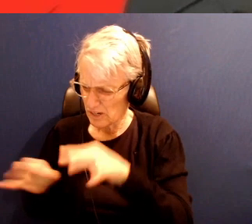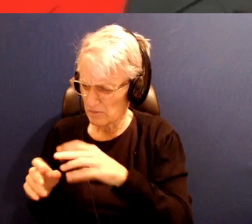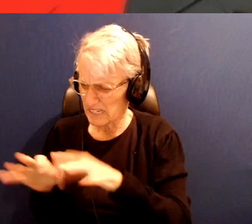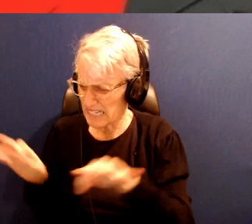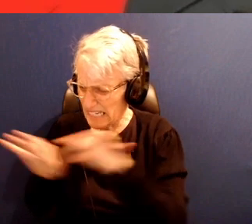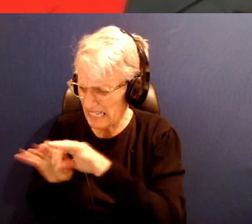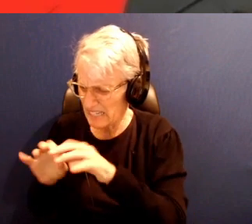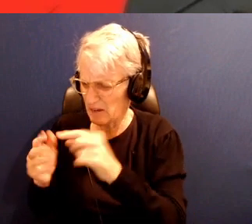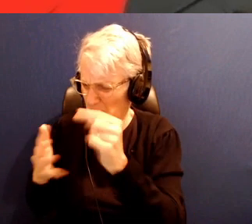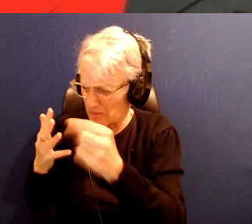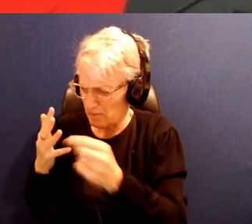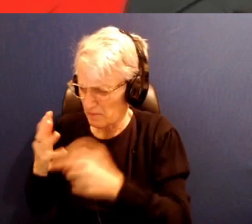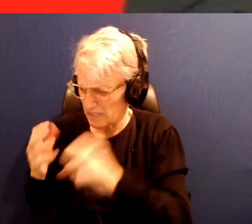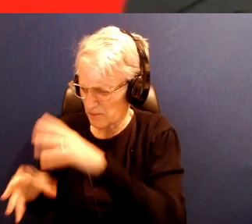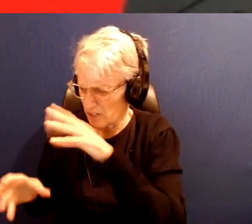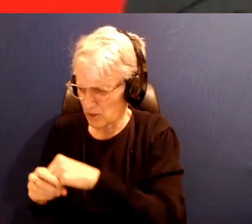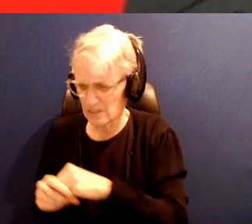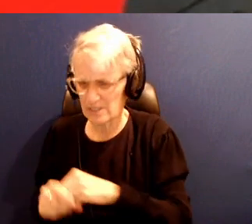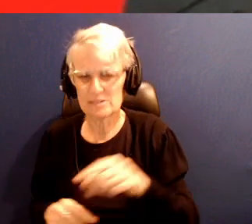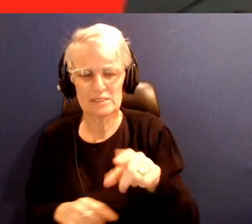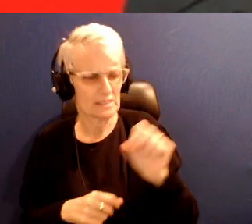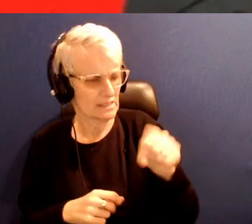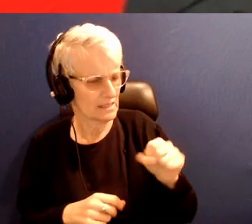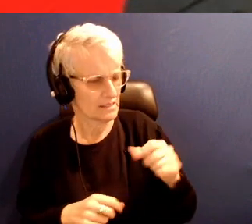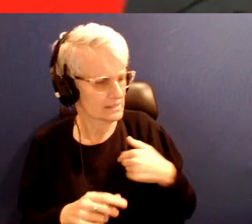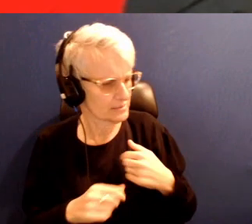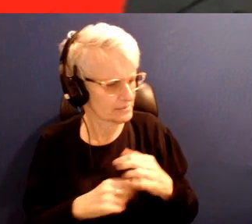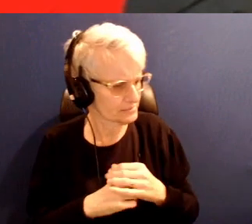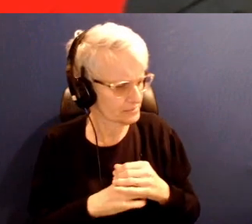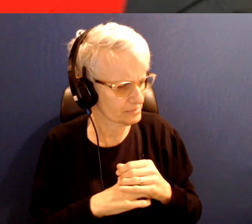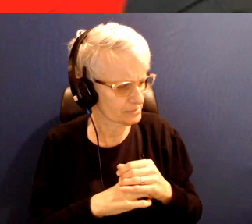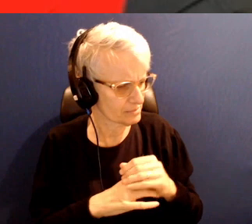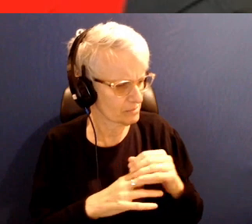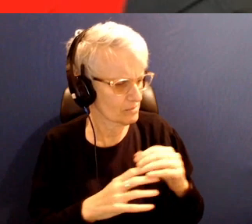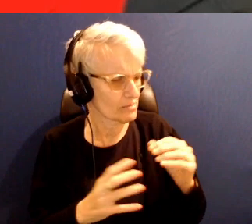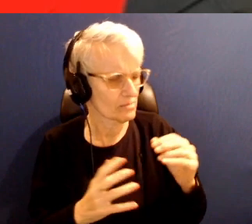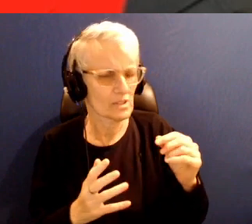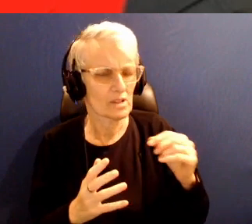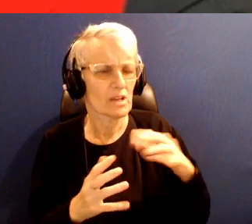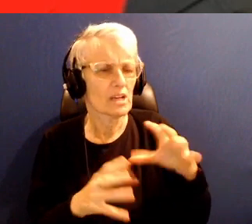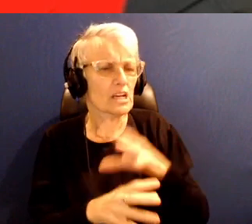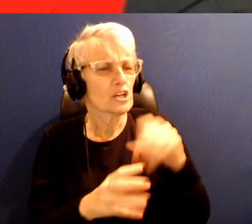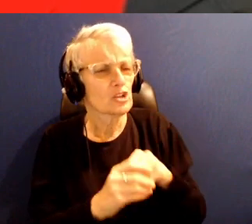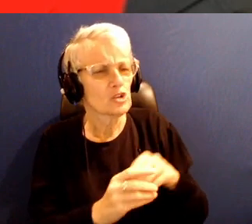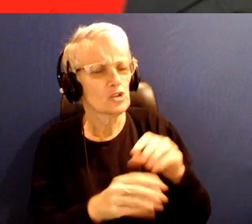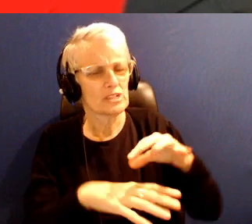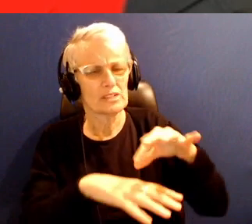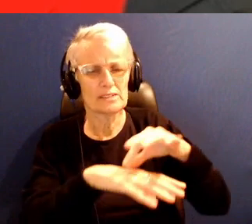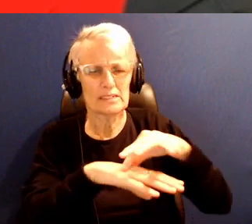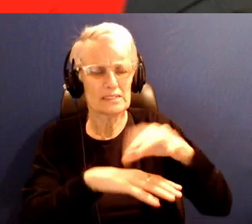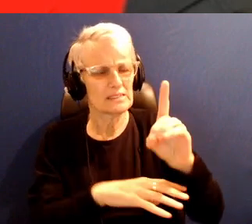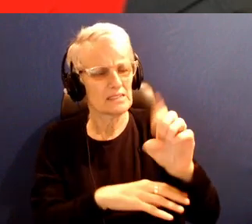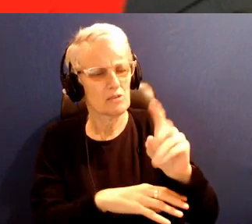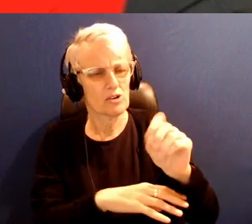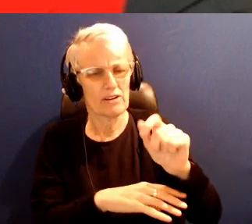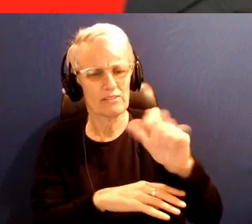proposal? Yeah, here are a few key points. Include the demographic characteristics of the